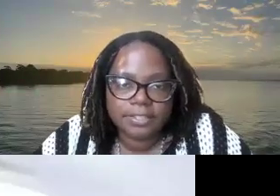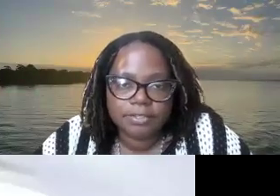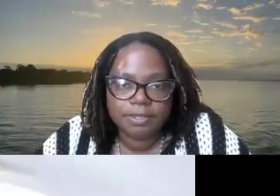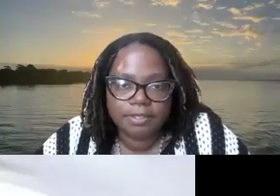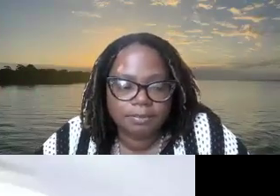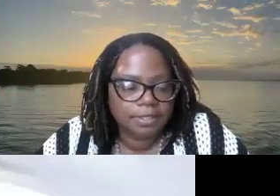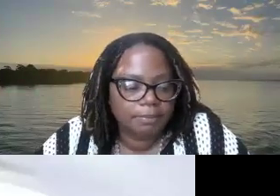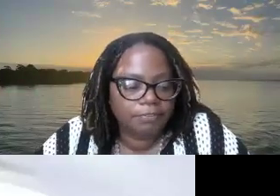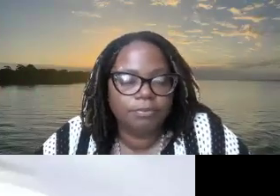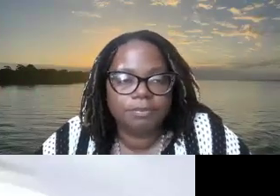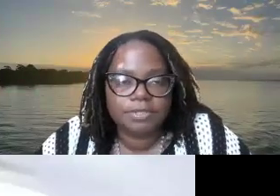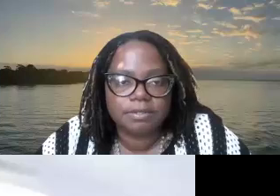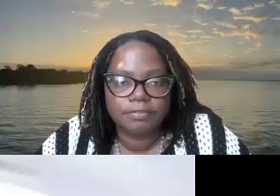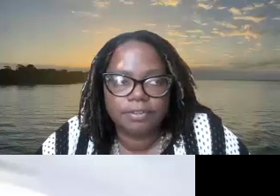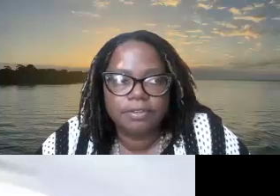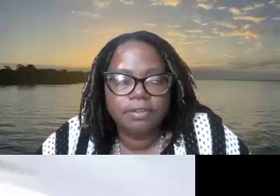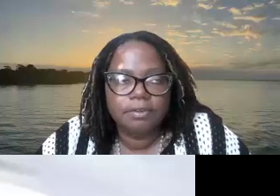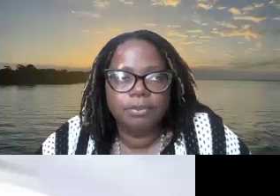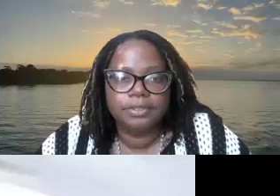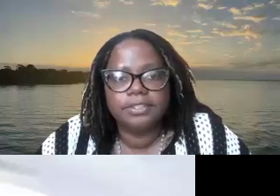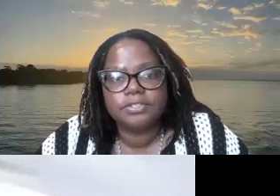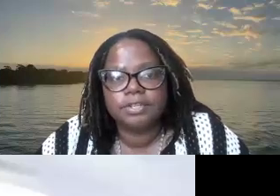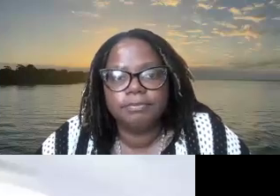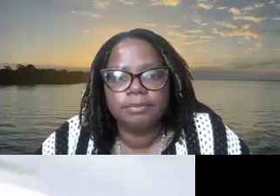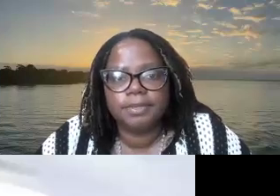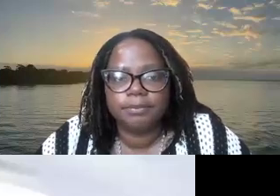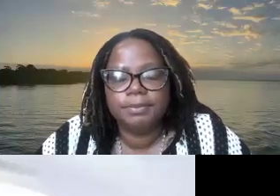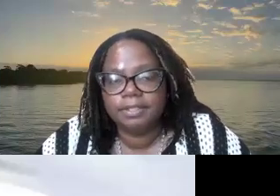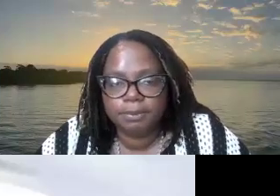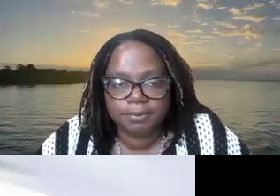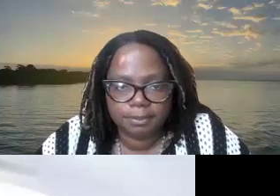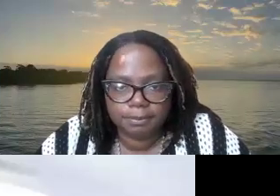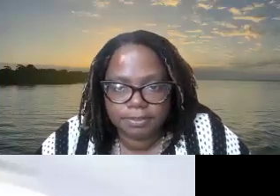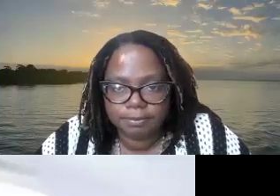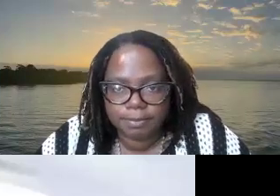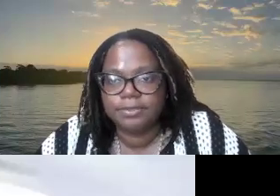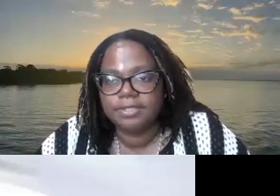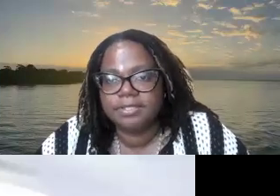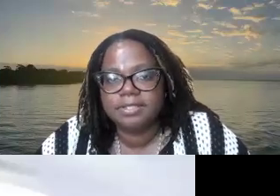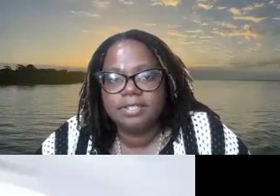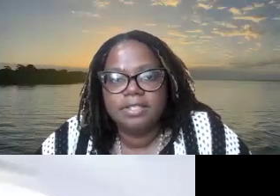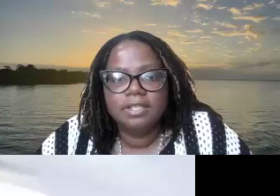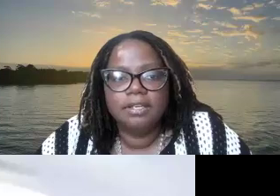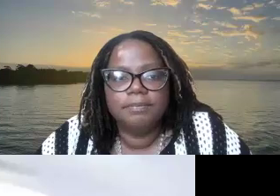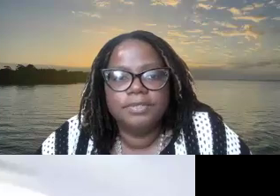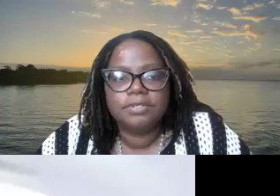state designation, meaning that we keep 51% of our board leadership run by women and people that have been